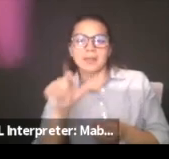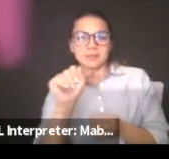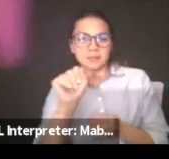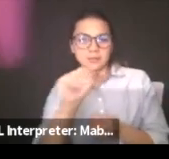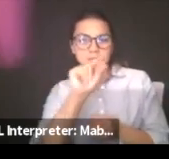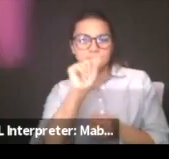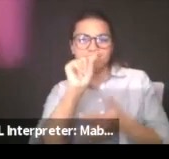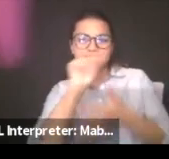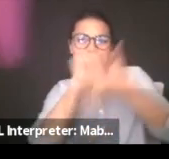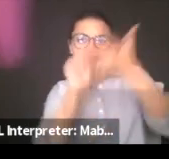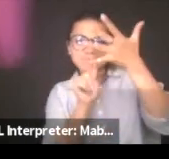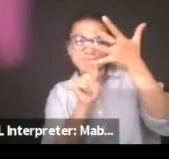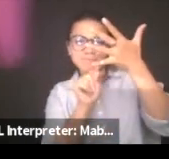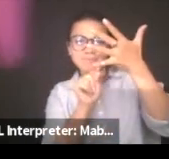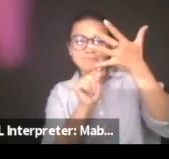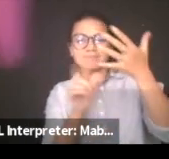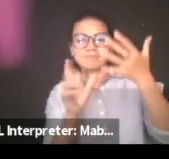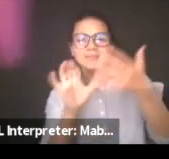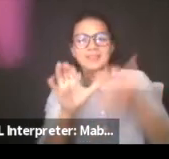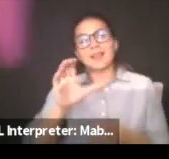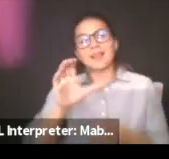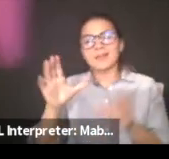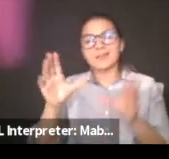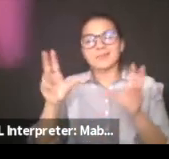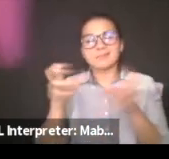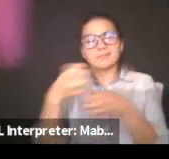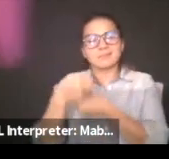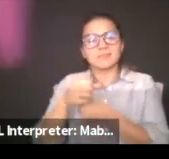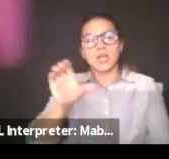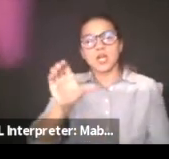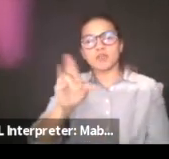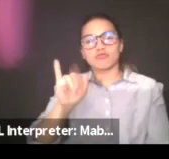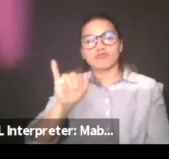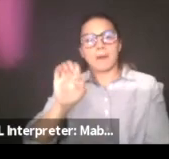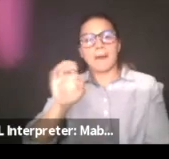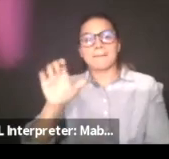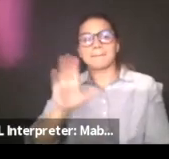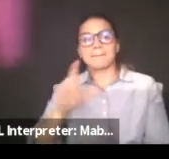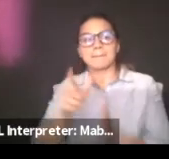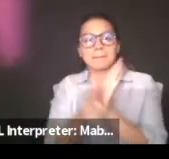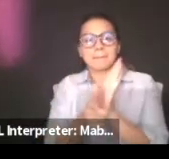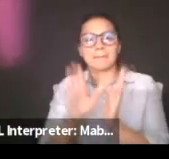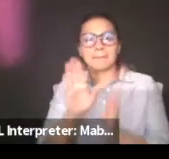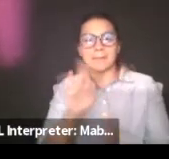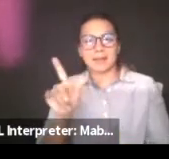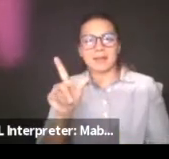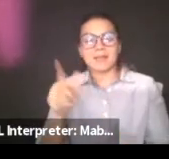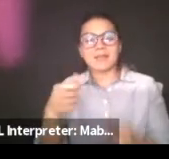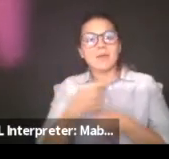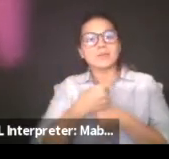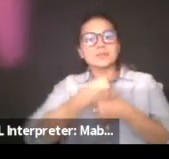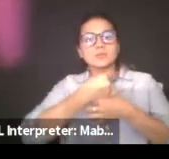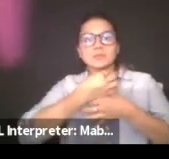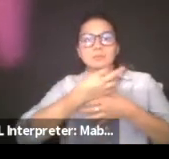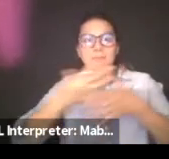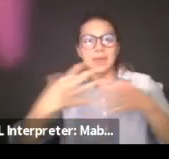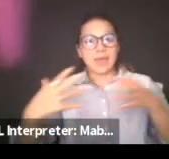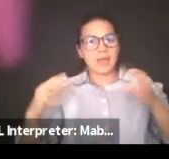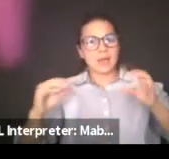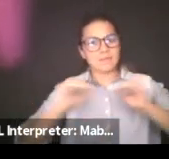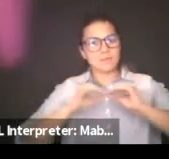more commonly known as the Crime Bill, which is a bill that was understood to really expand militaristic policing,